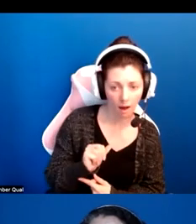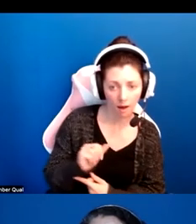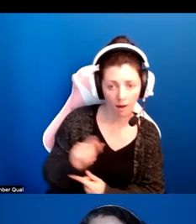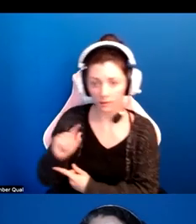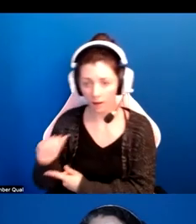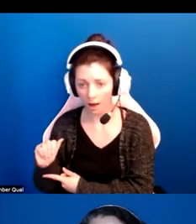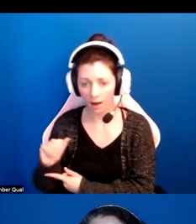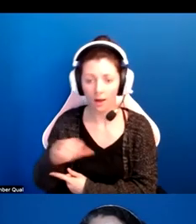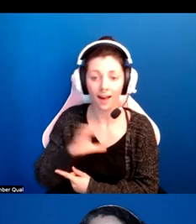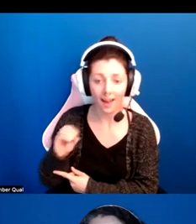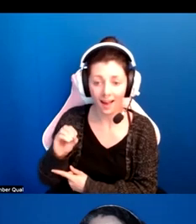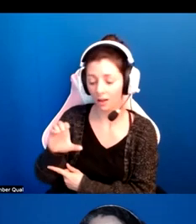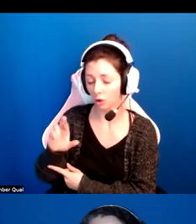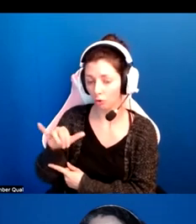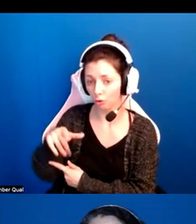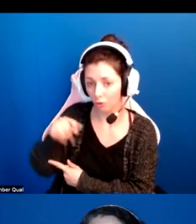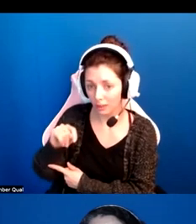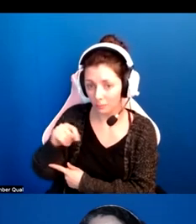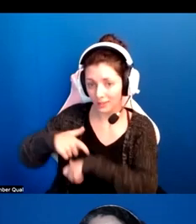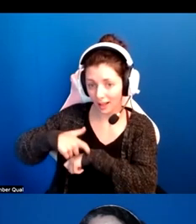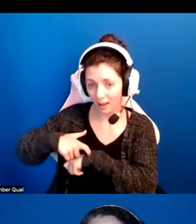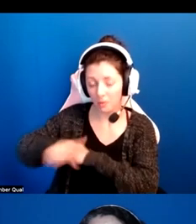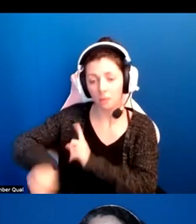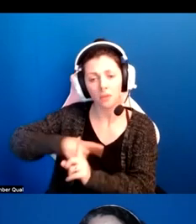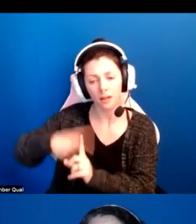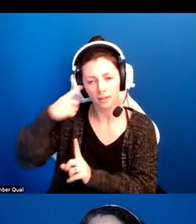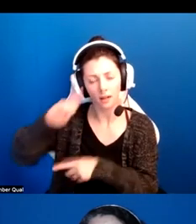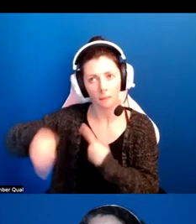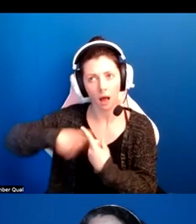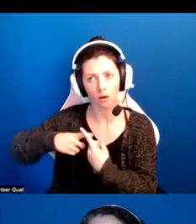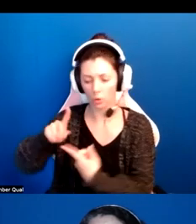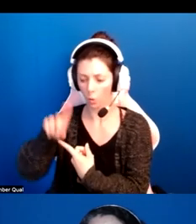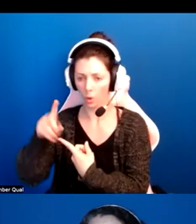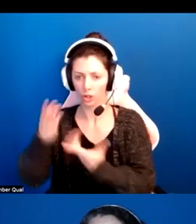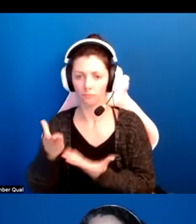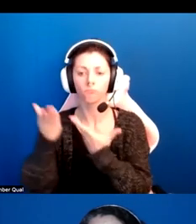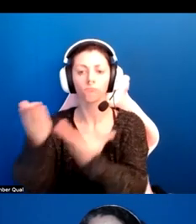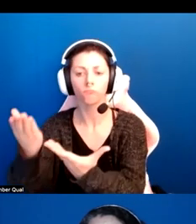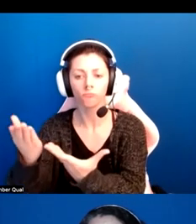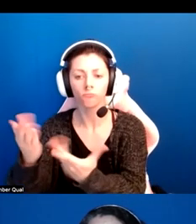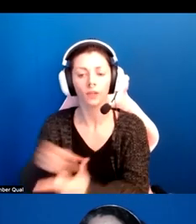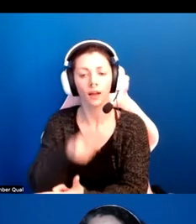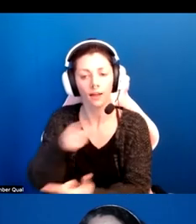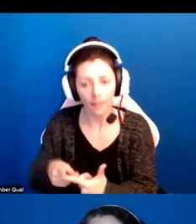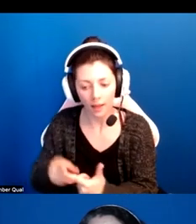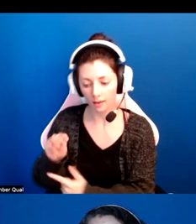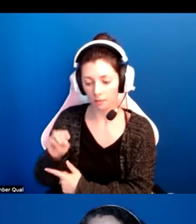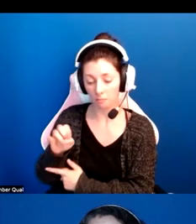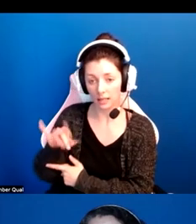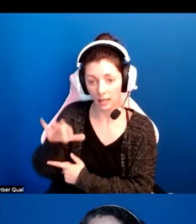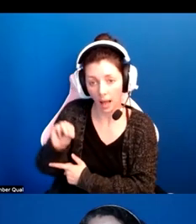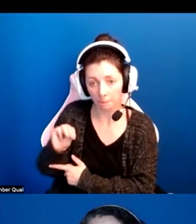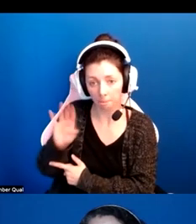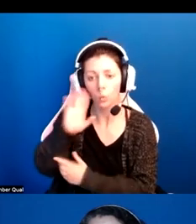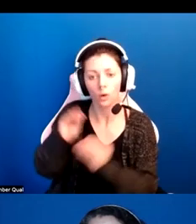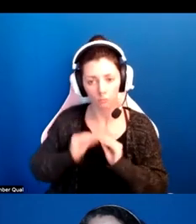then depending on what the questions are asking, then the medium will come through. So like that's